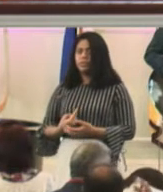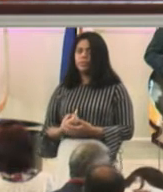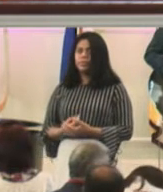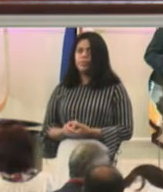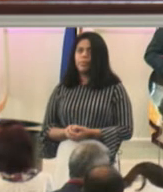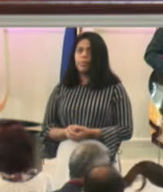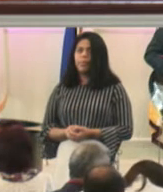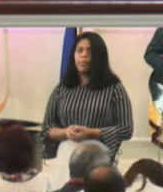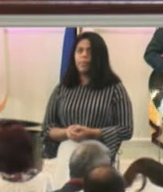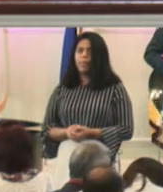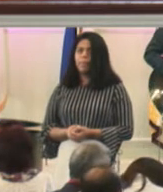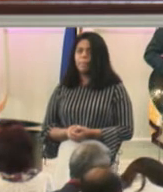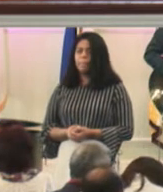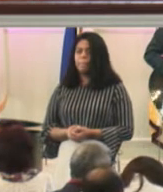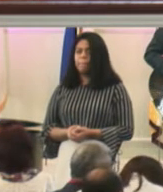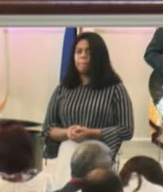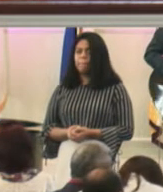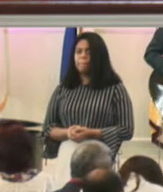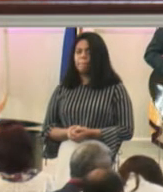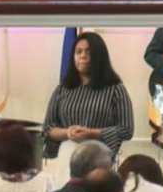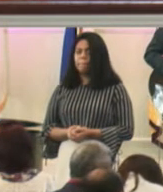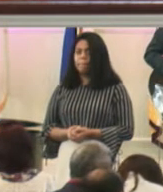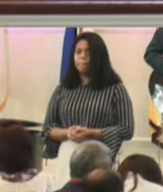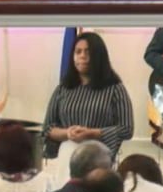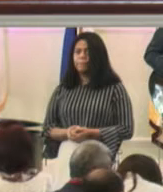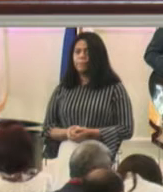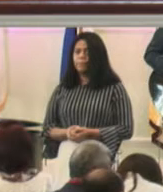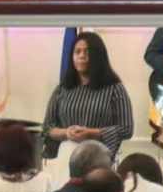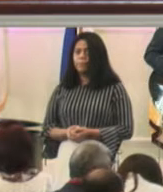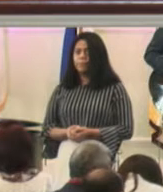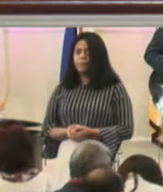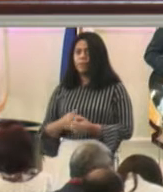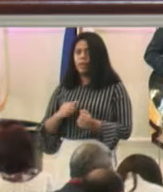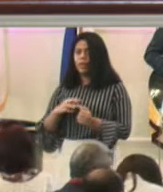in our community, especially here in Fredericksburg.